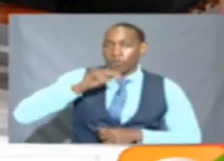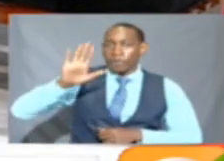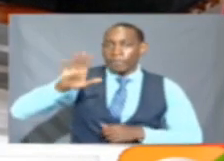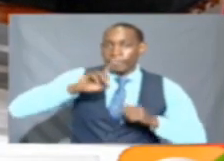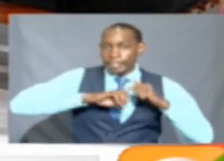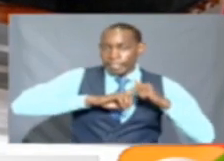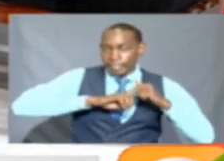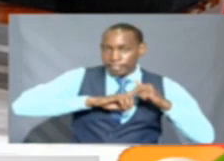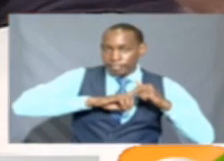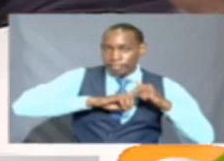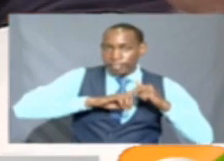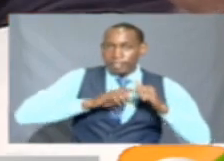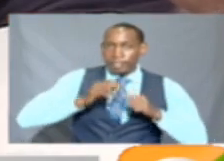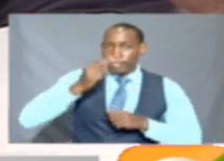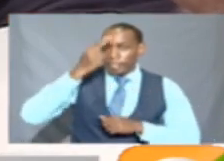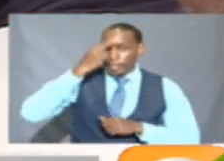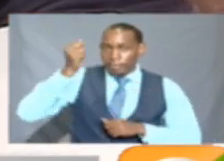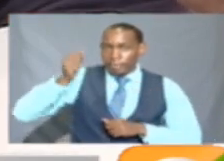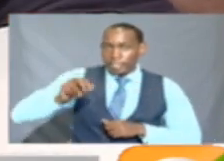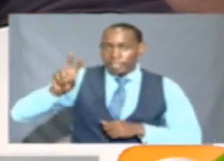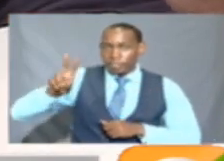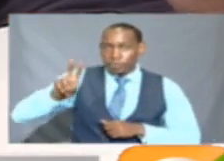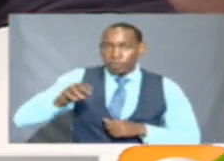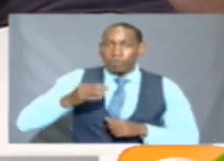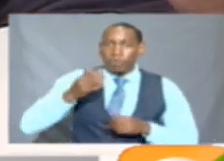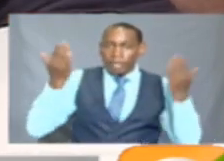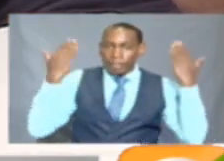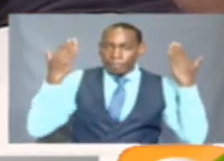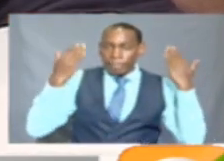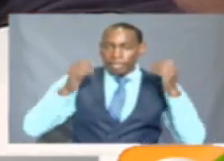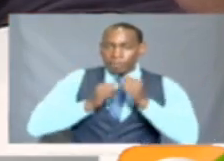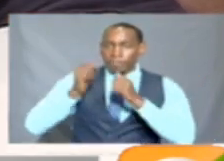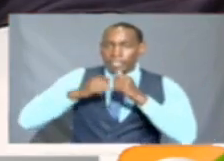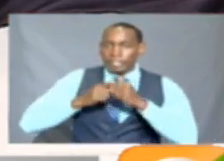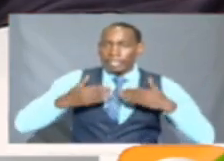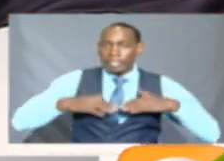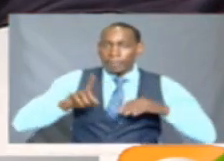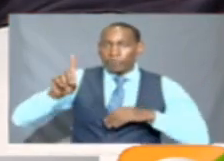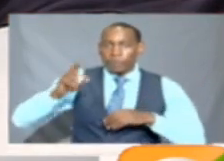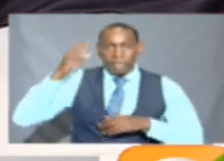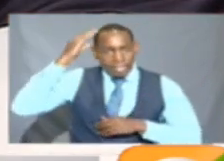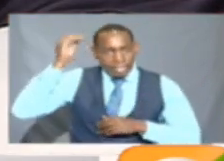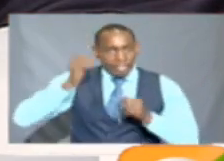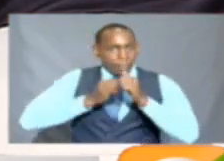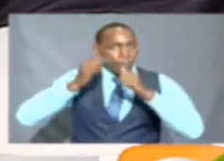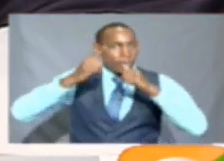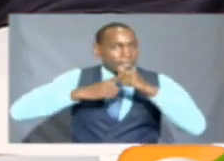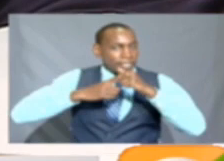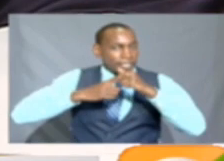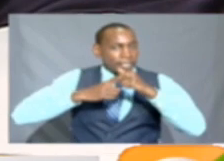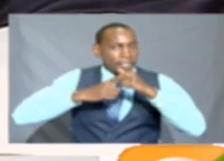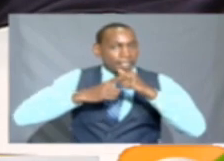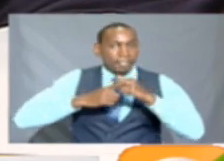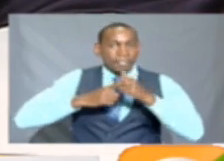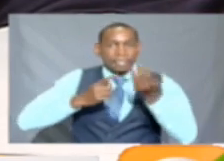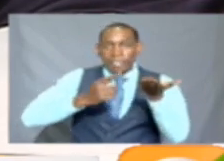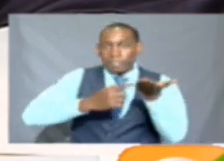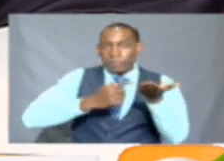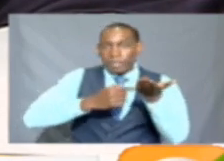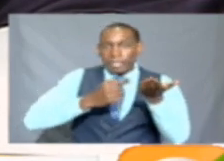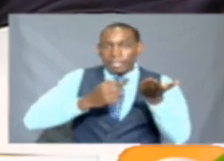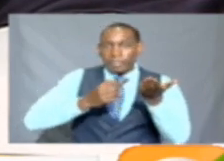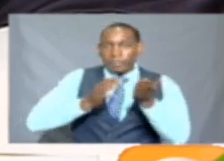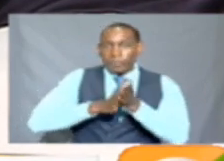56. Masai, 2. Meru, 16. Samburu, 1. Somalis, 16. Swahili and